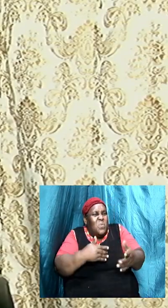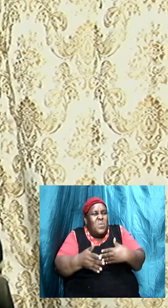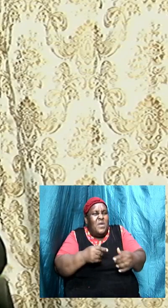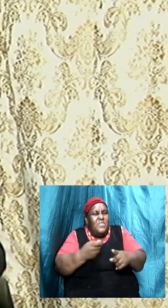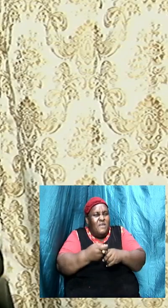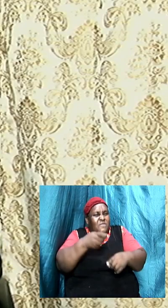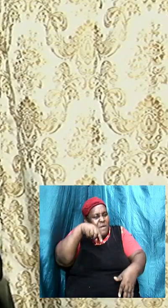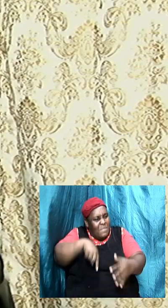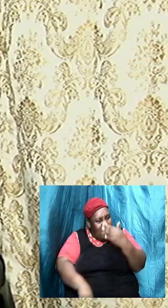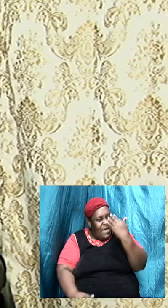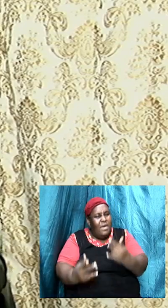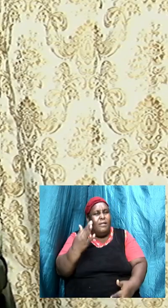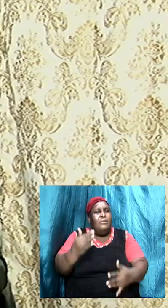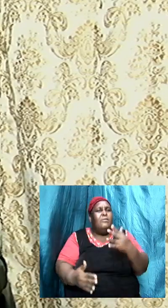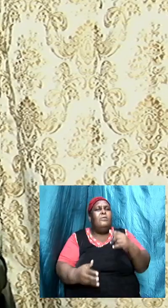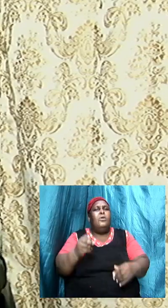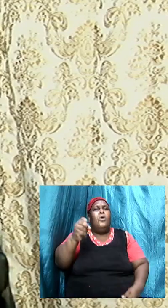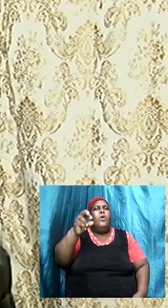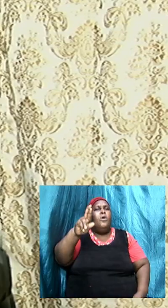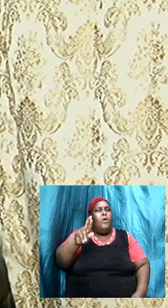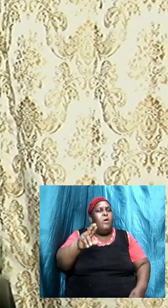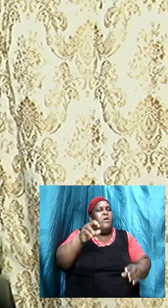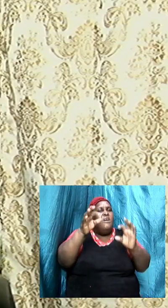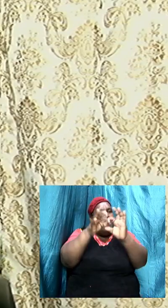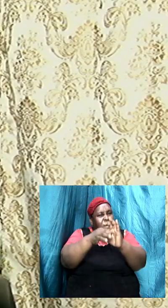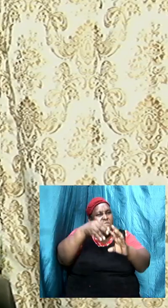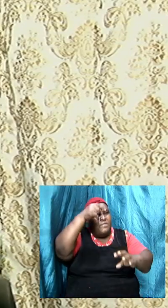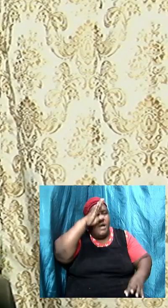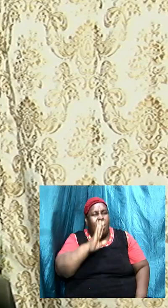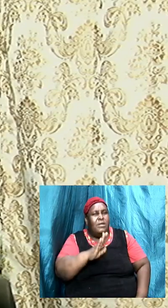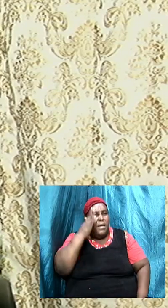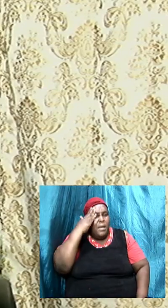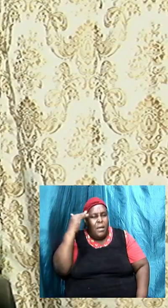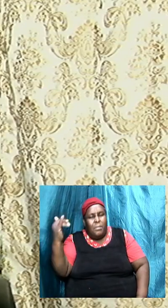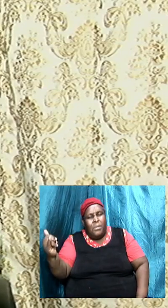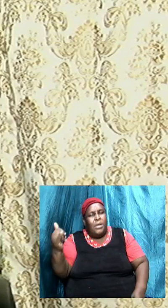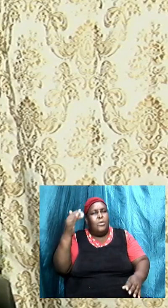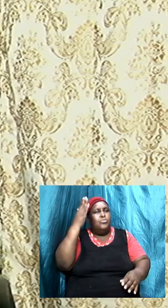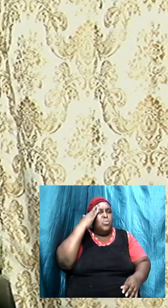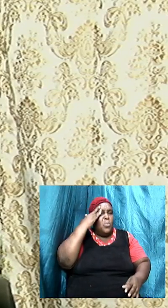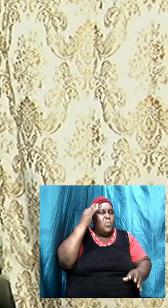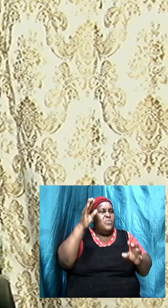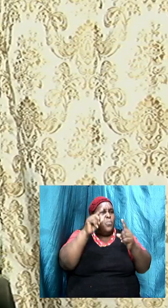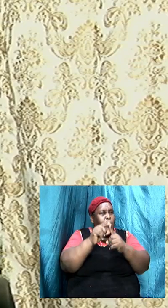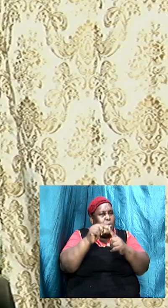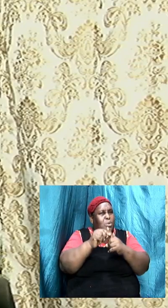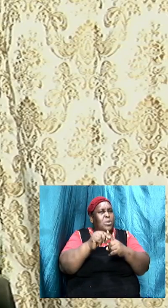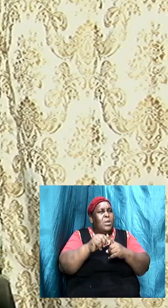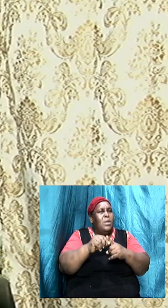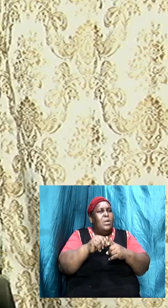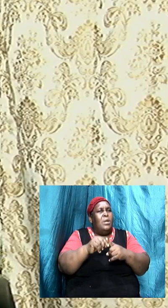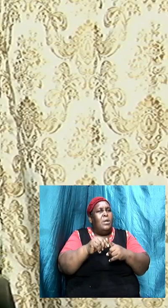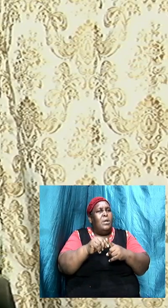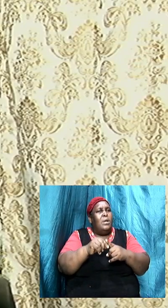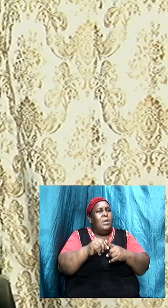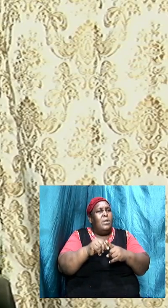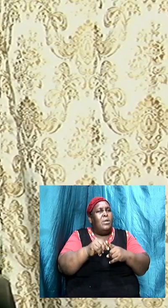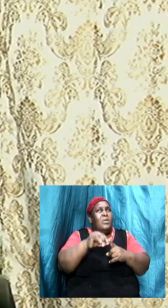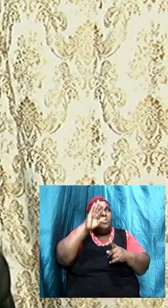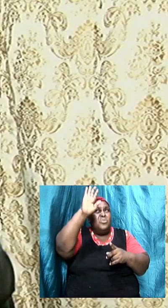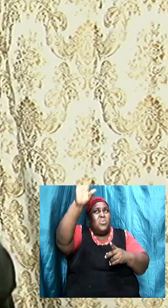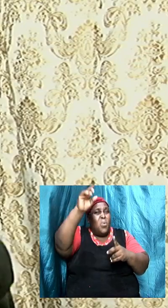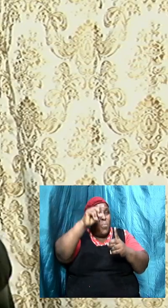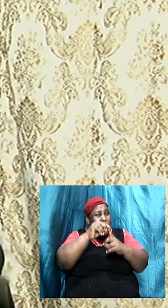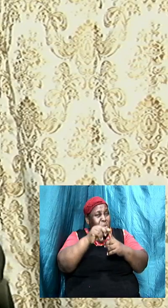if it is of God. Only by knowing the word. Thy word have I hid in my heart that I might not sin against thee.